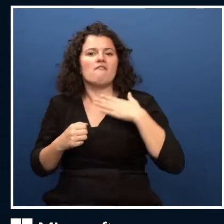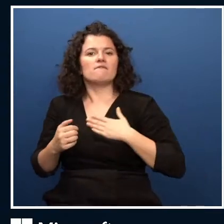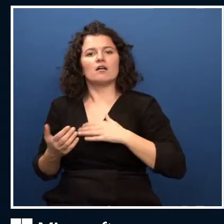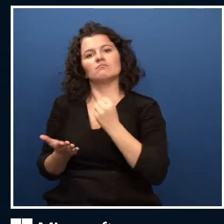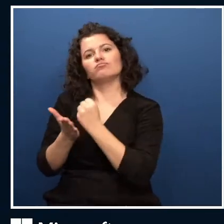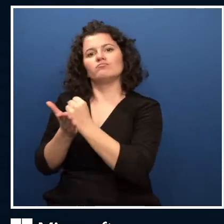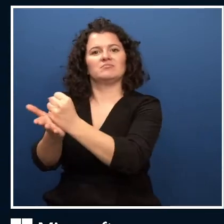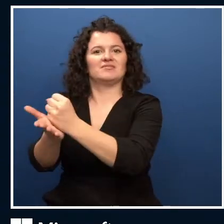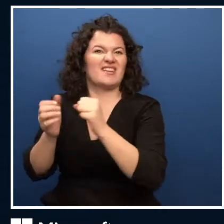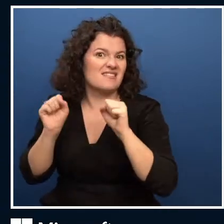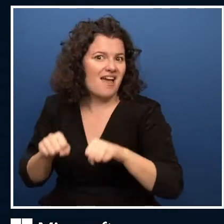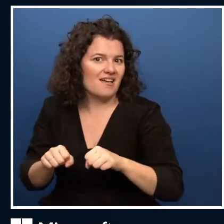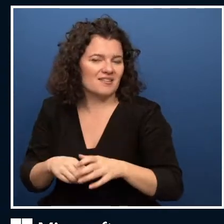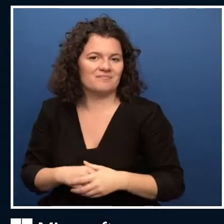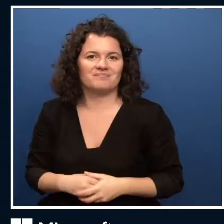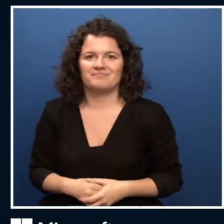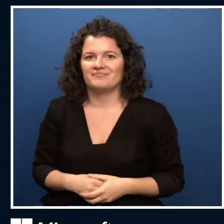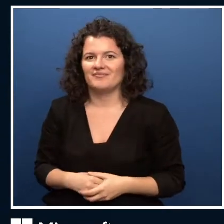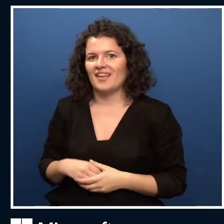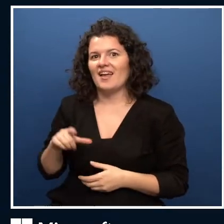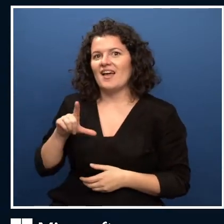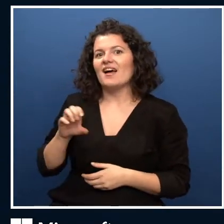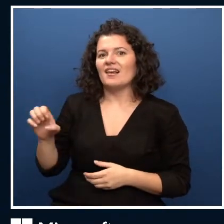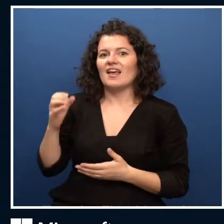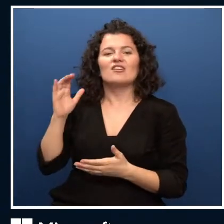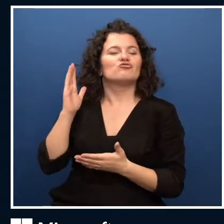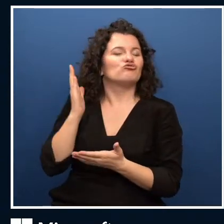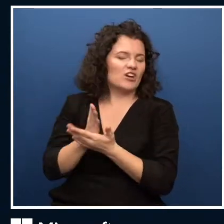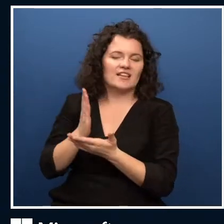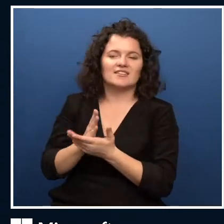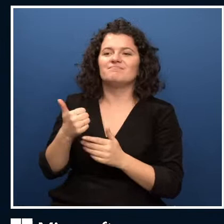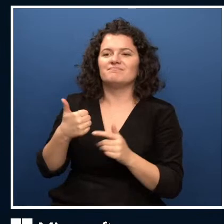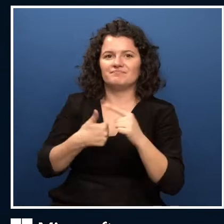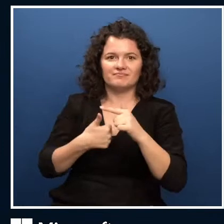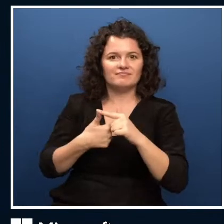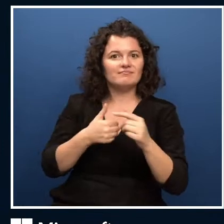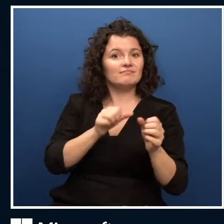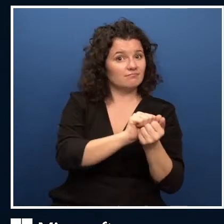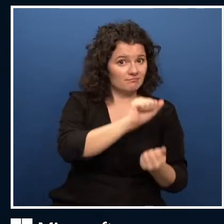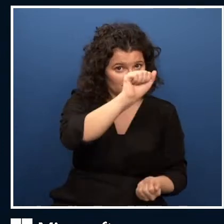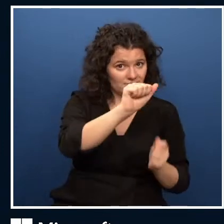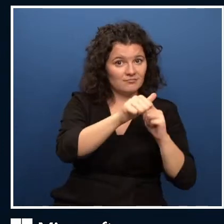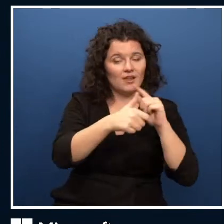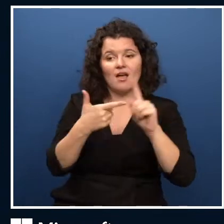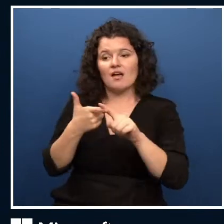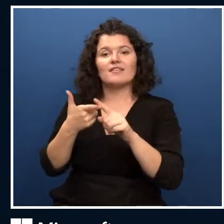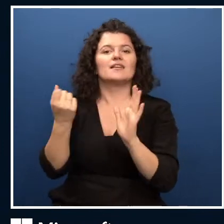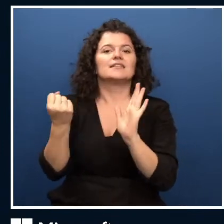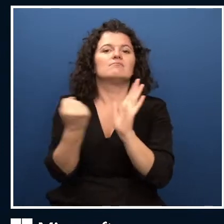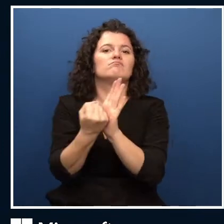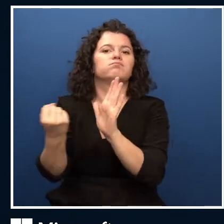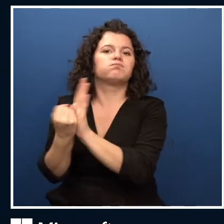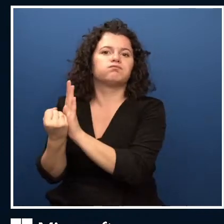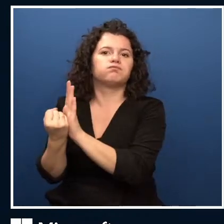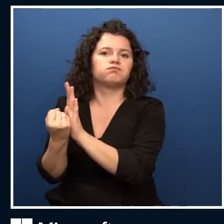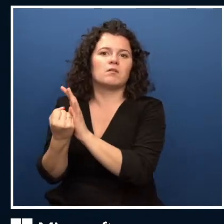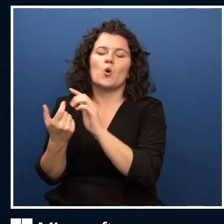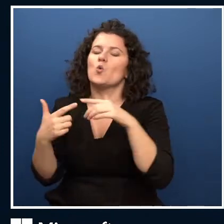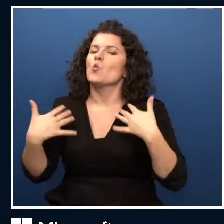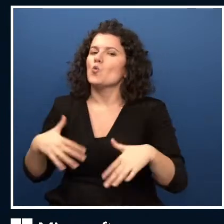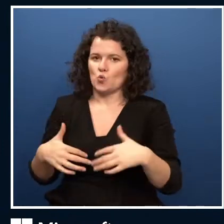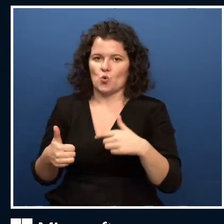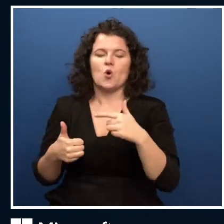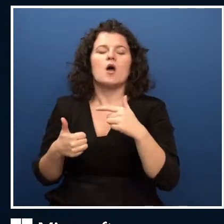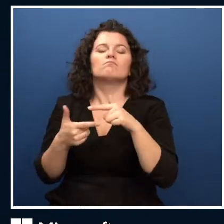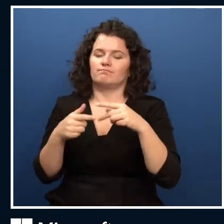touched on it there about certification and accreditation. And I think, you know, that's a real key point, is to make yourself stand out above the crowd now. It's